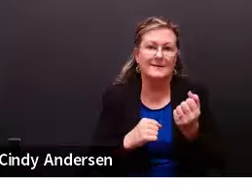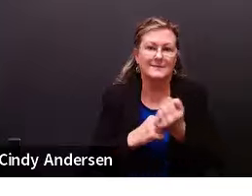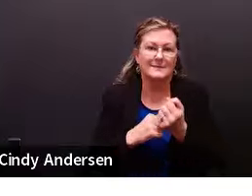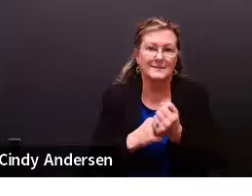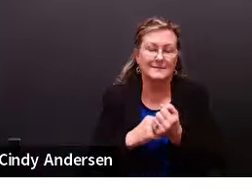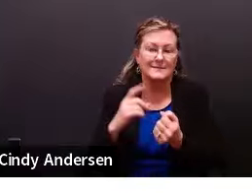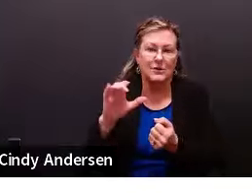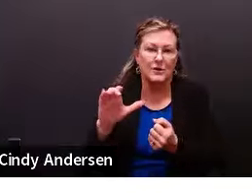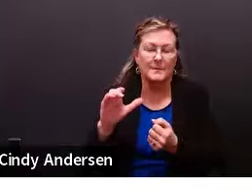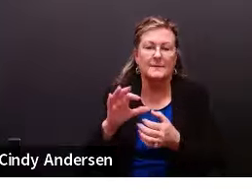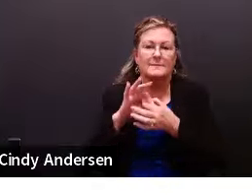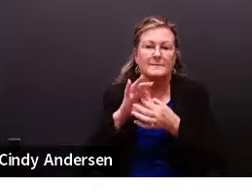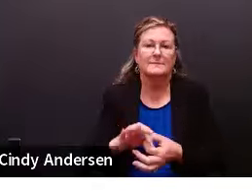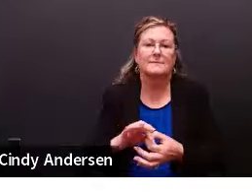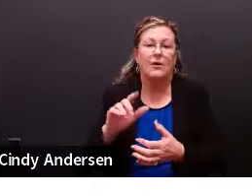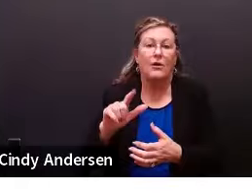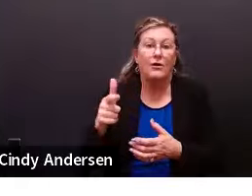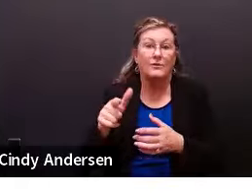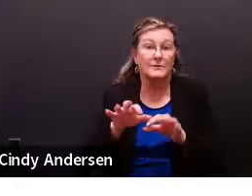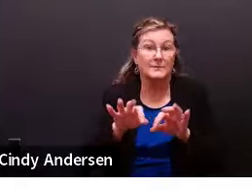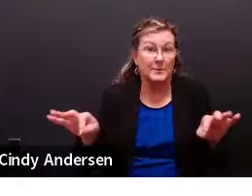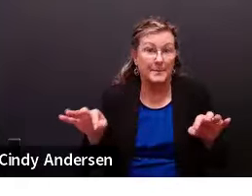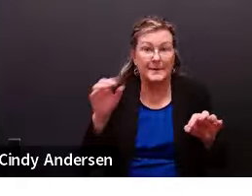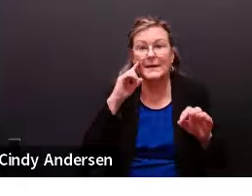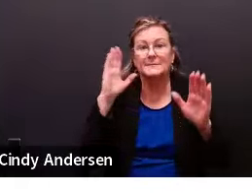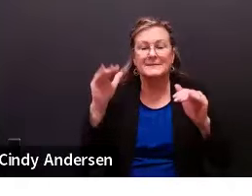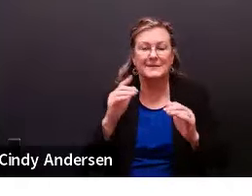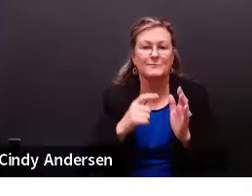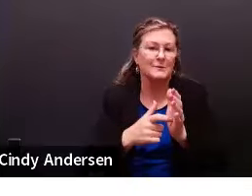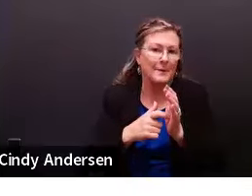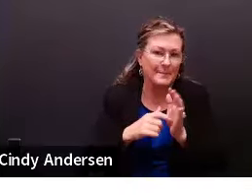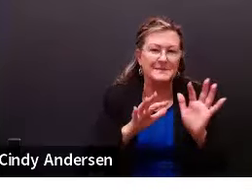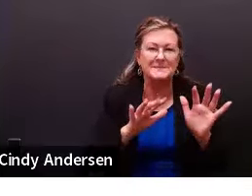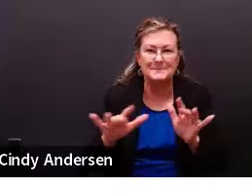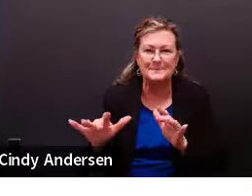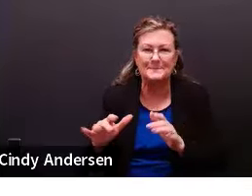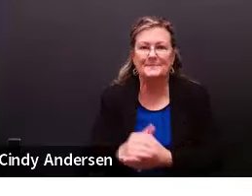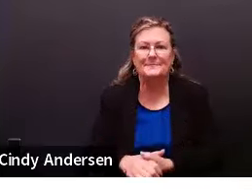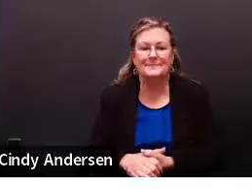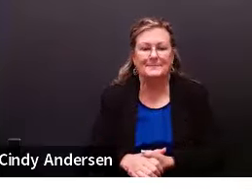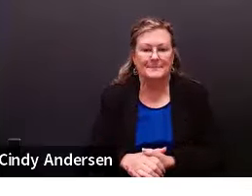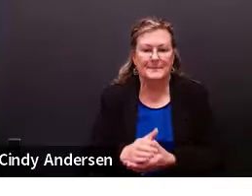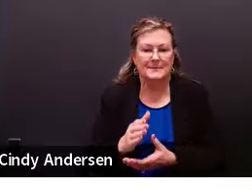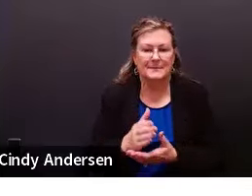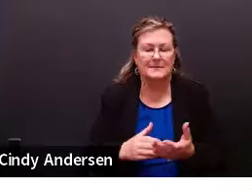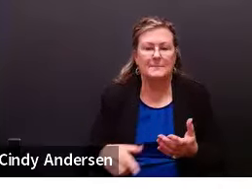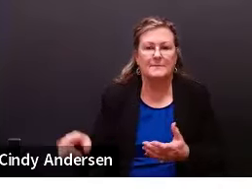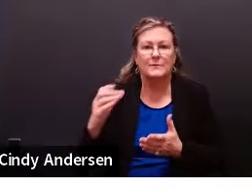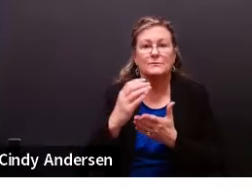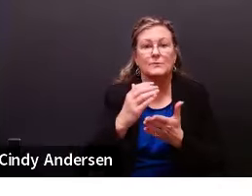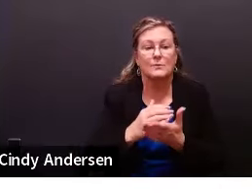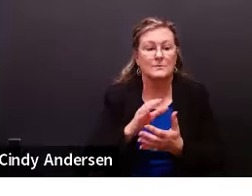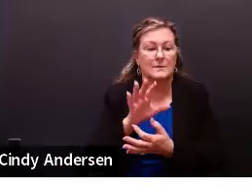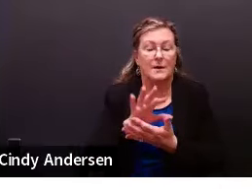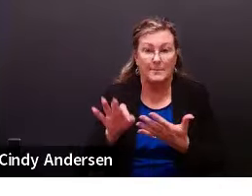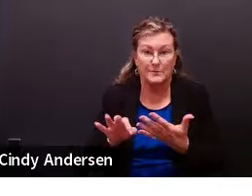assistance document around alternate diploma expectation requirements and some of those course options for students.